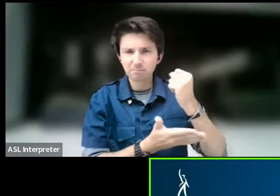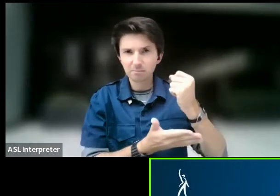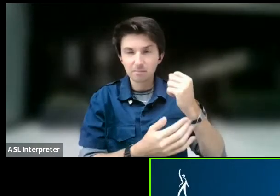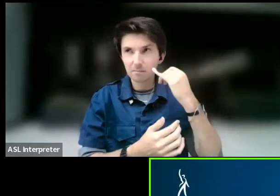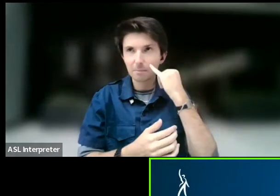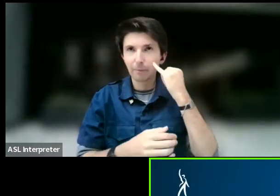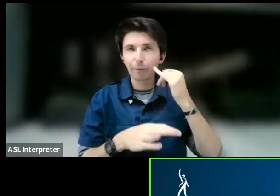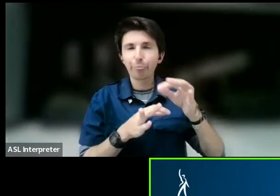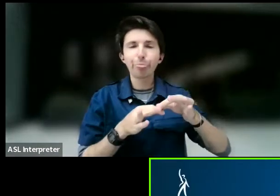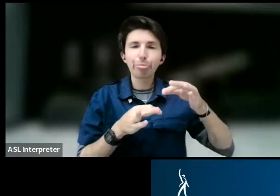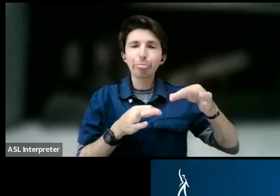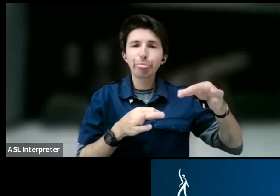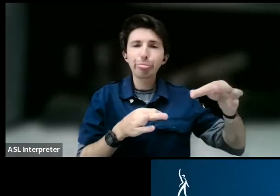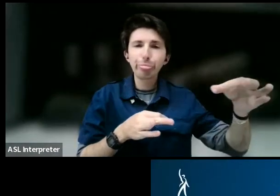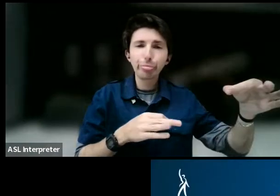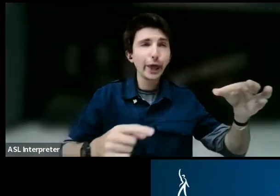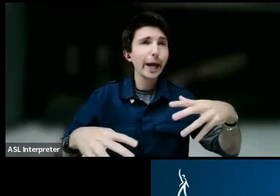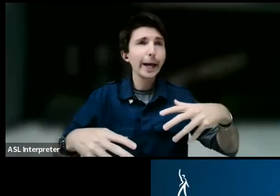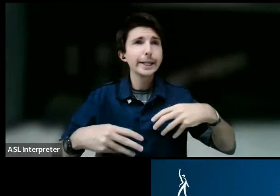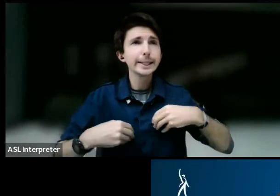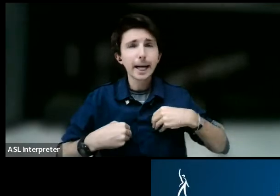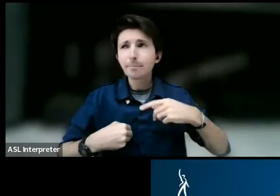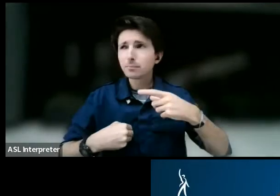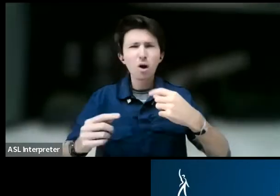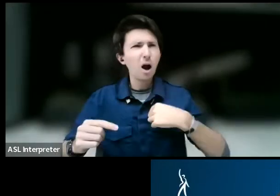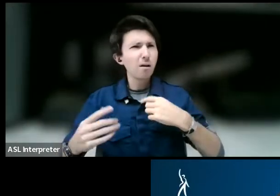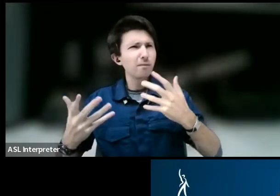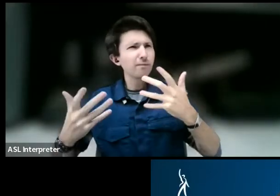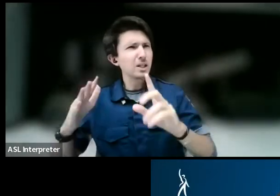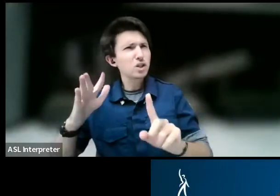help them. Yeah, that was my